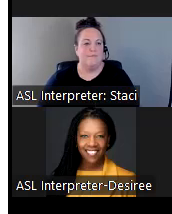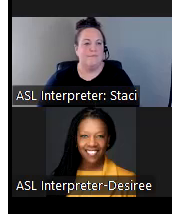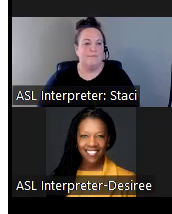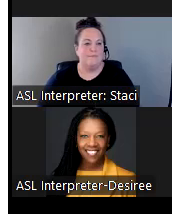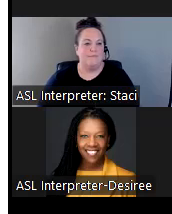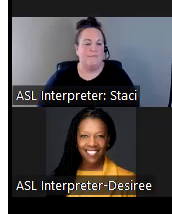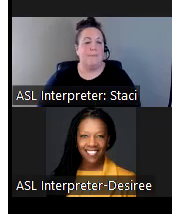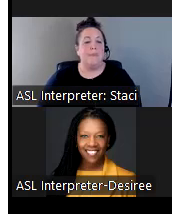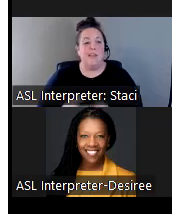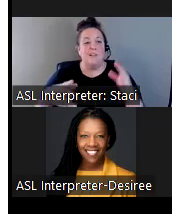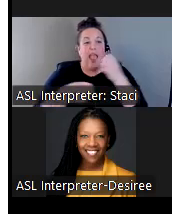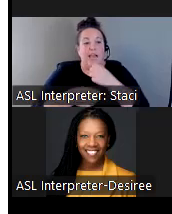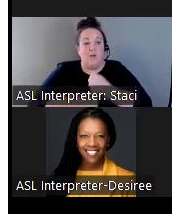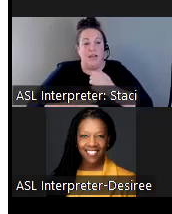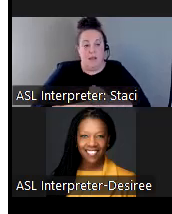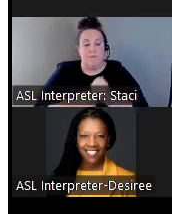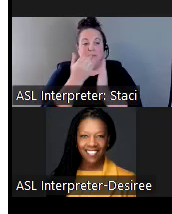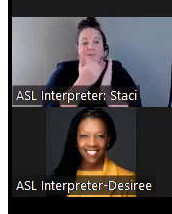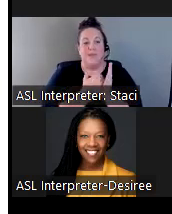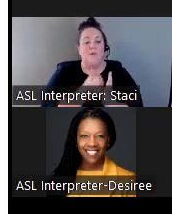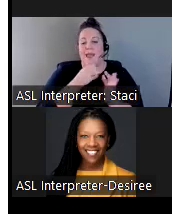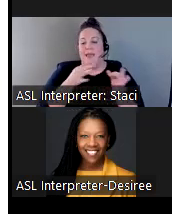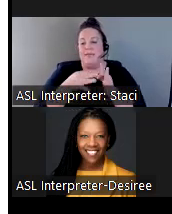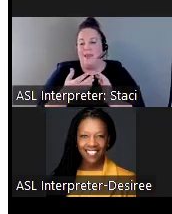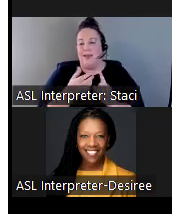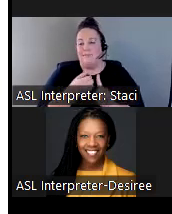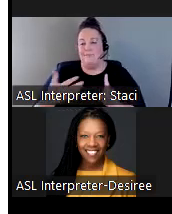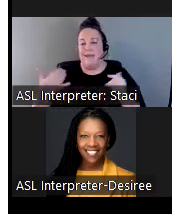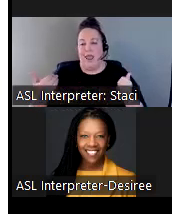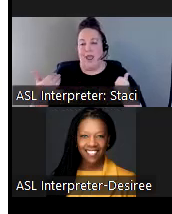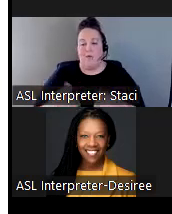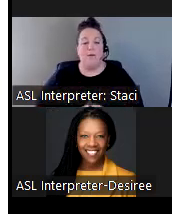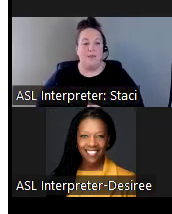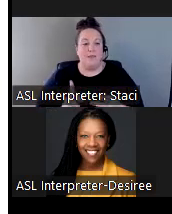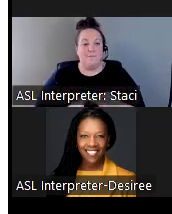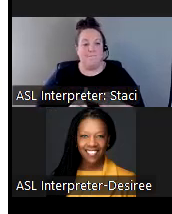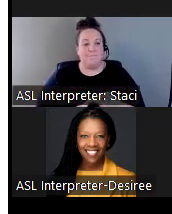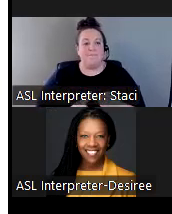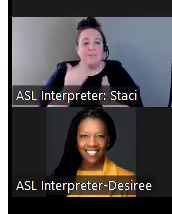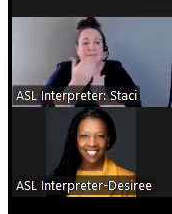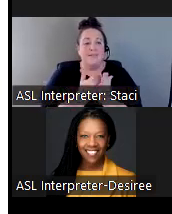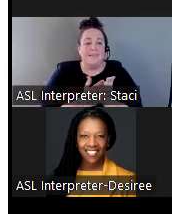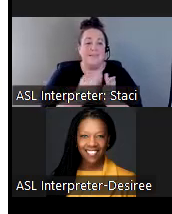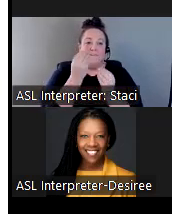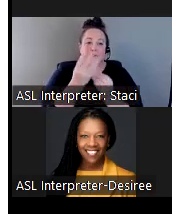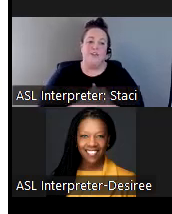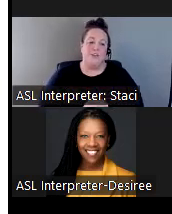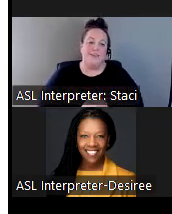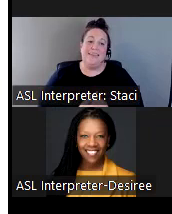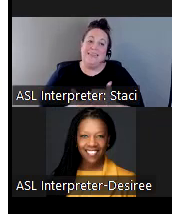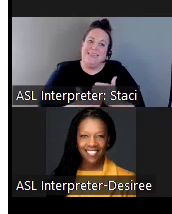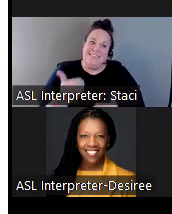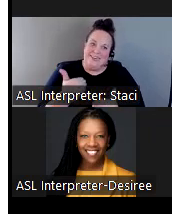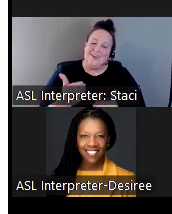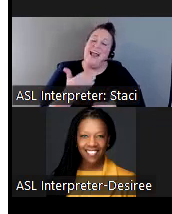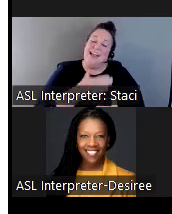This is the acronyms I was talking about. We won't go into it, but this is all the list of information just to make it easy for you. Again,